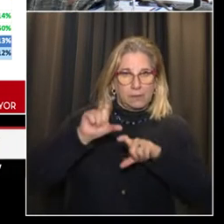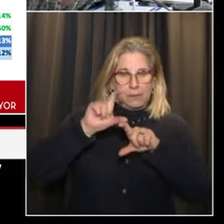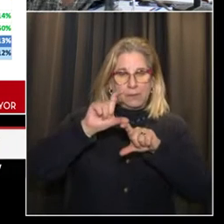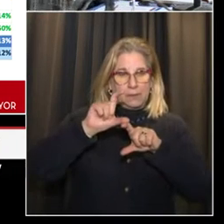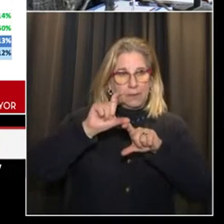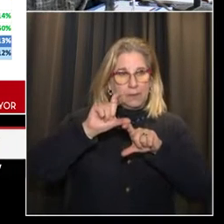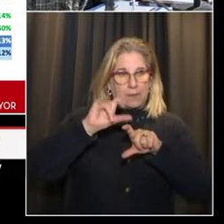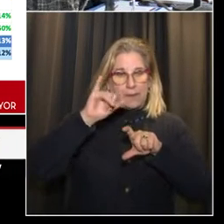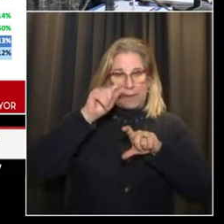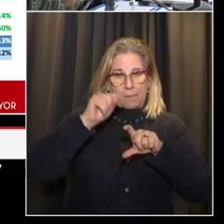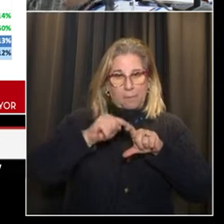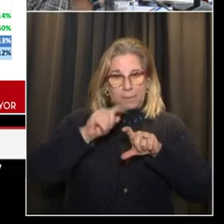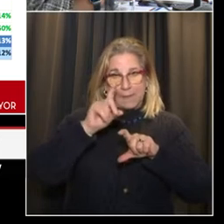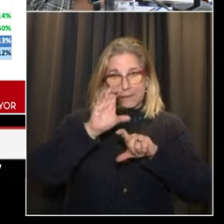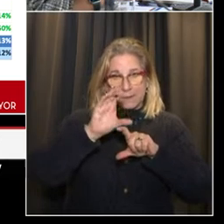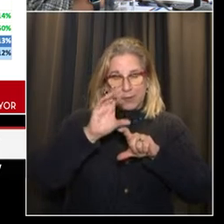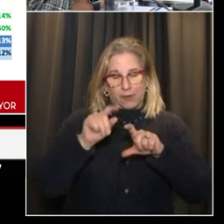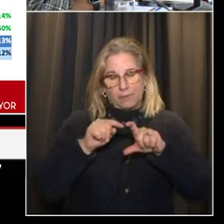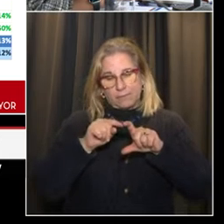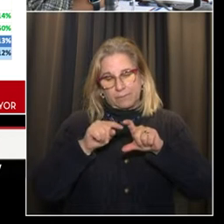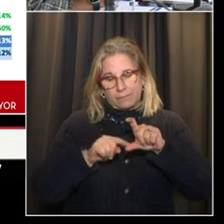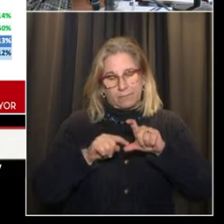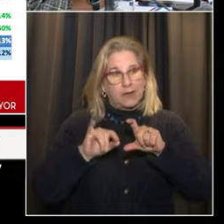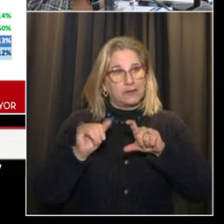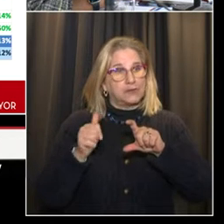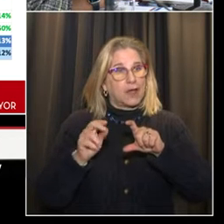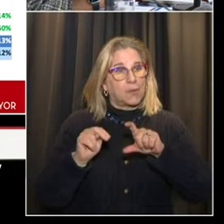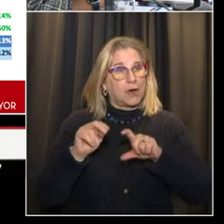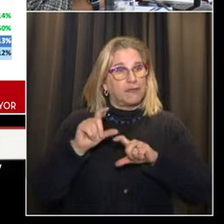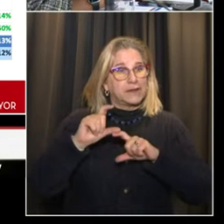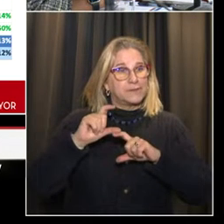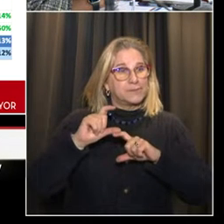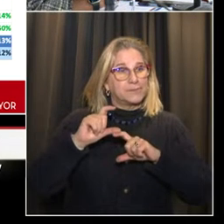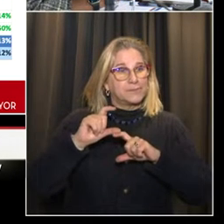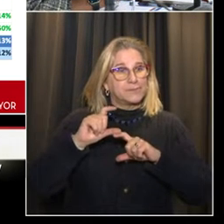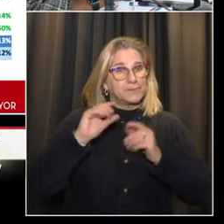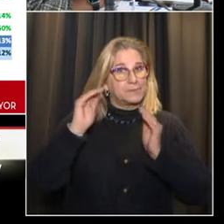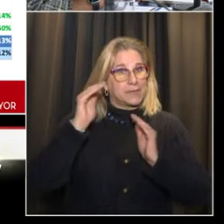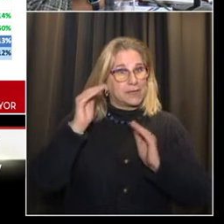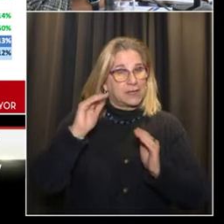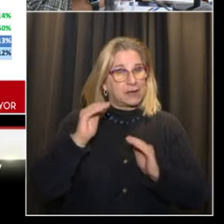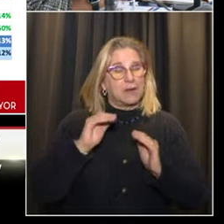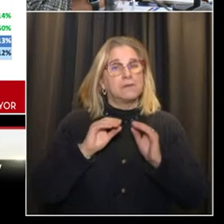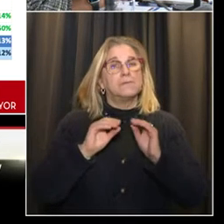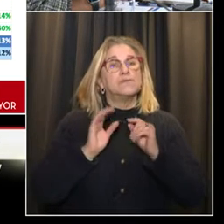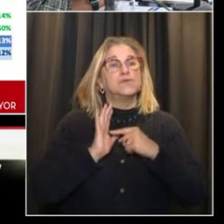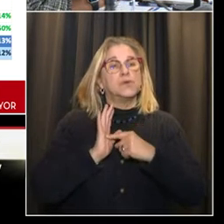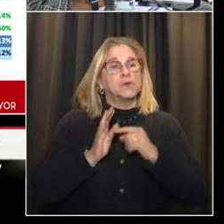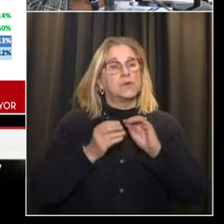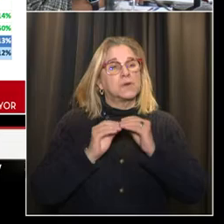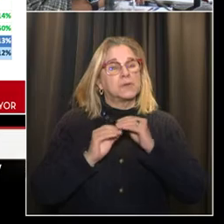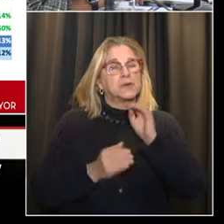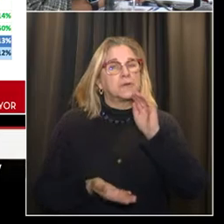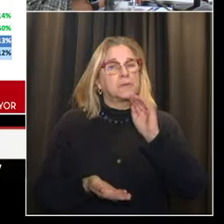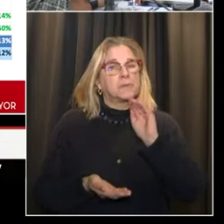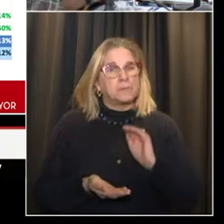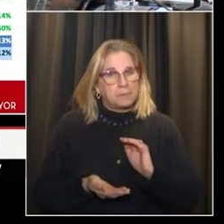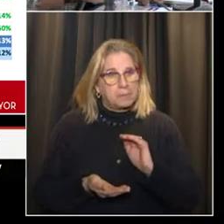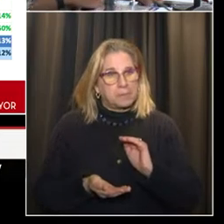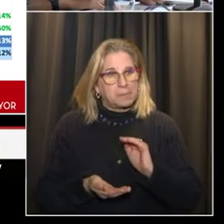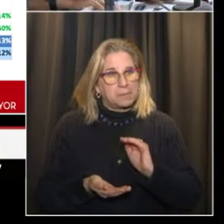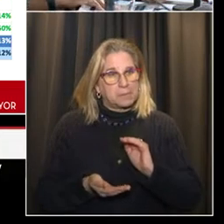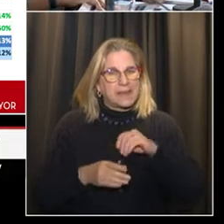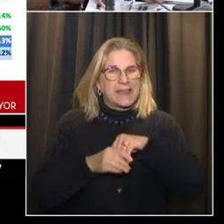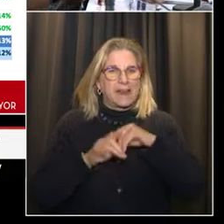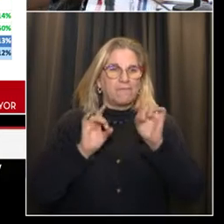the 30-60 there is we're down 7% in violent crime, 13% in property crime, and overall 12%.